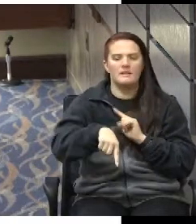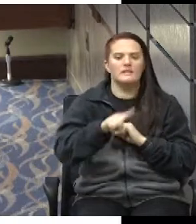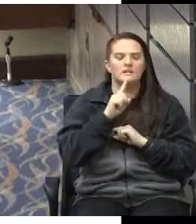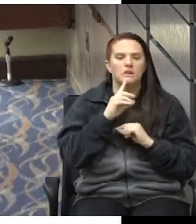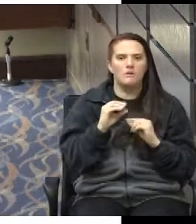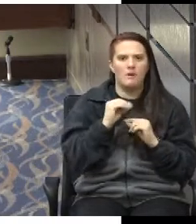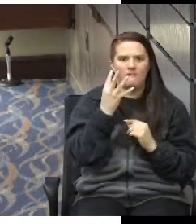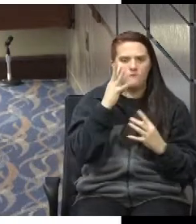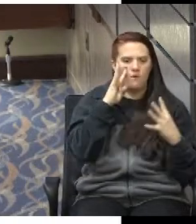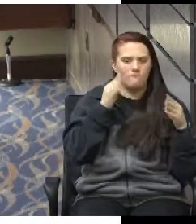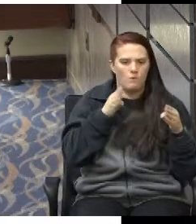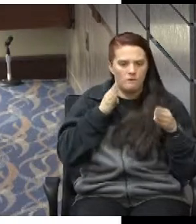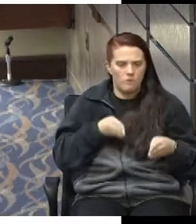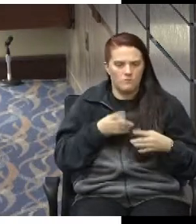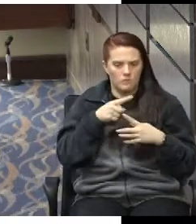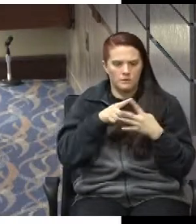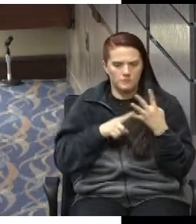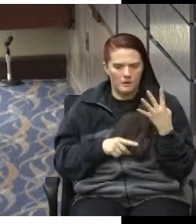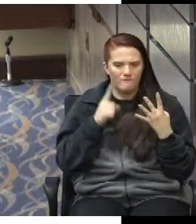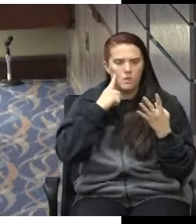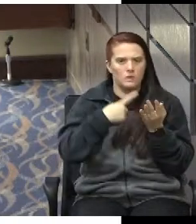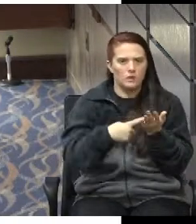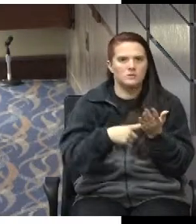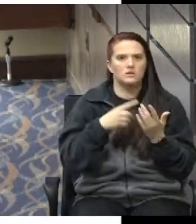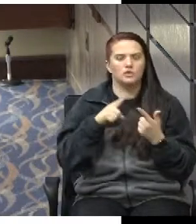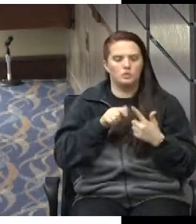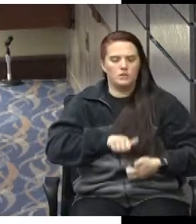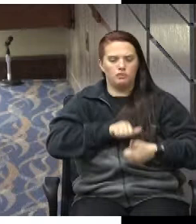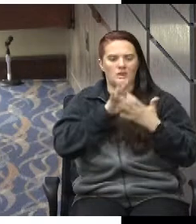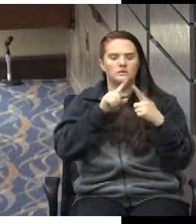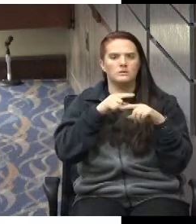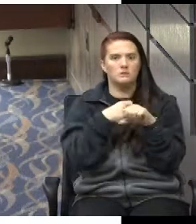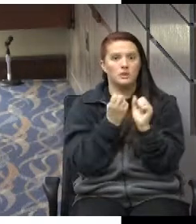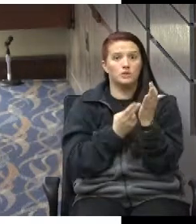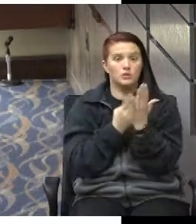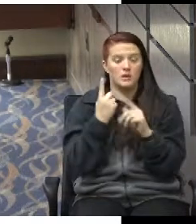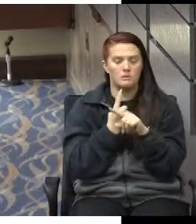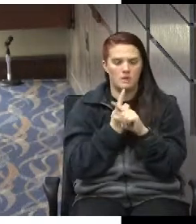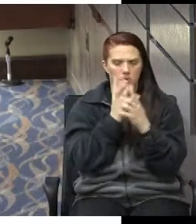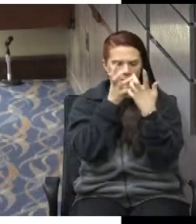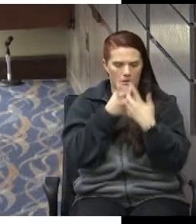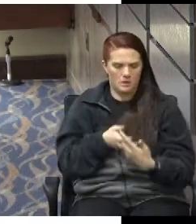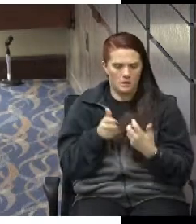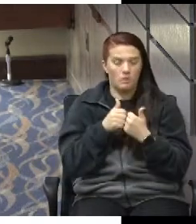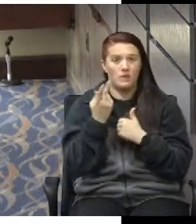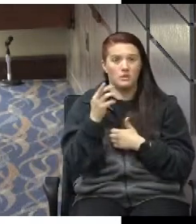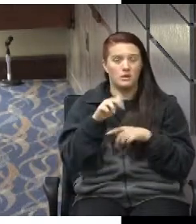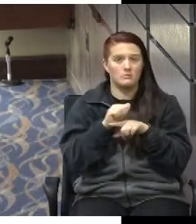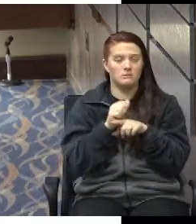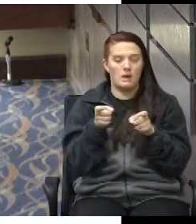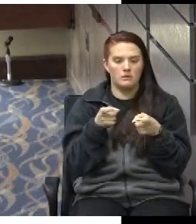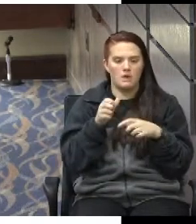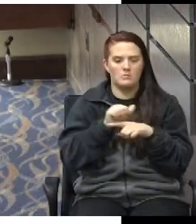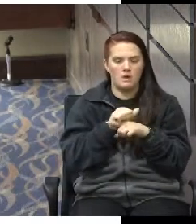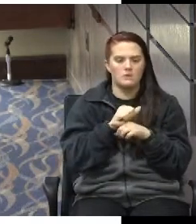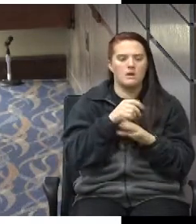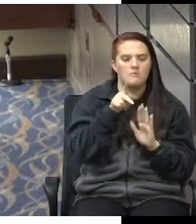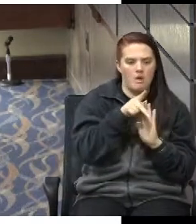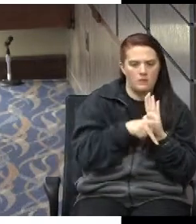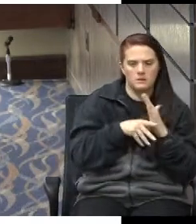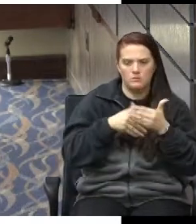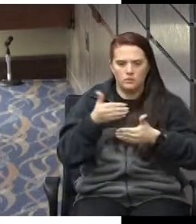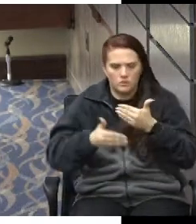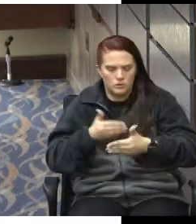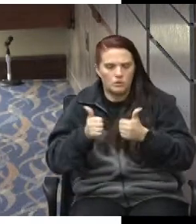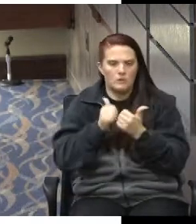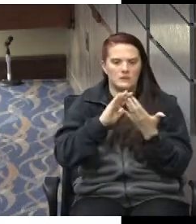bullet points that it asked for consultants to address, is to ensure the proper alignment of HR management practices and policies and procedures with the